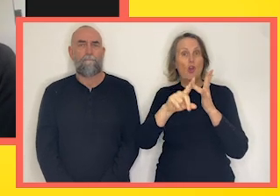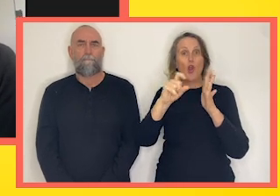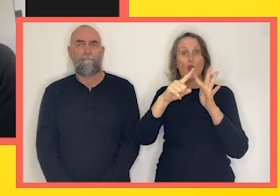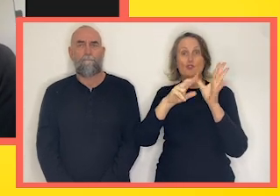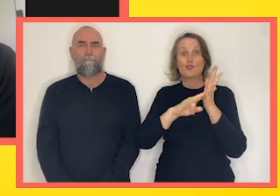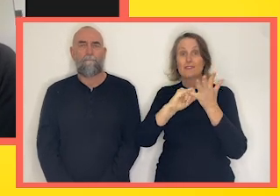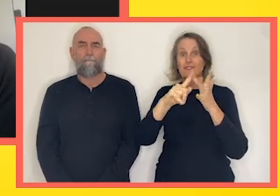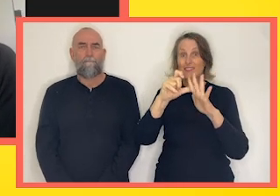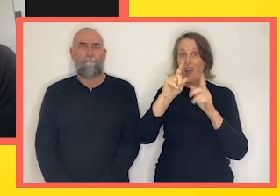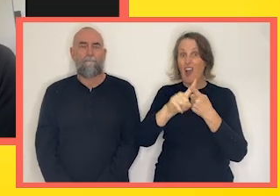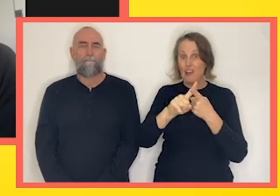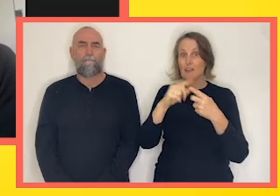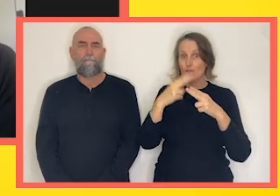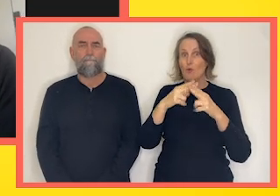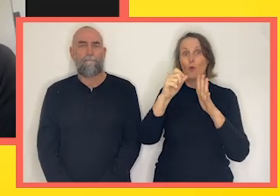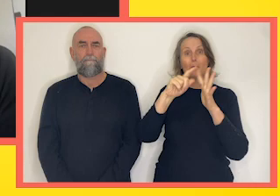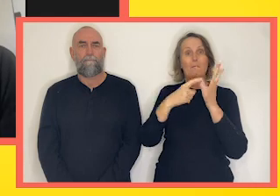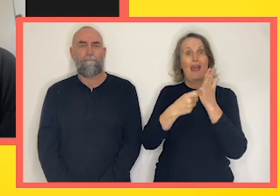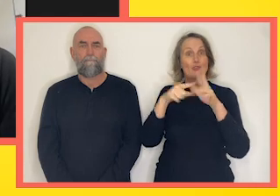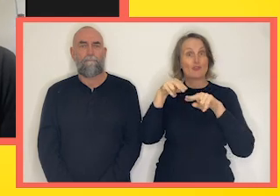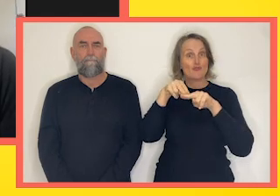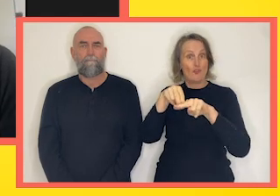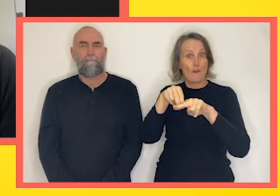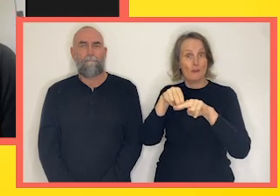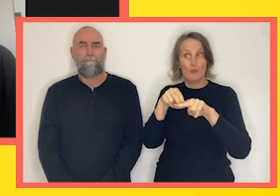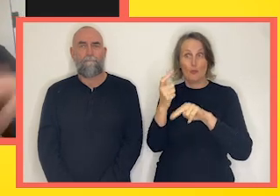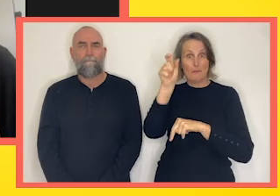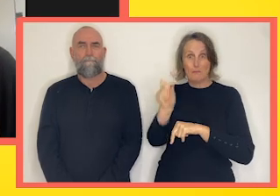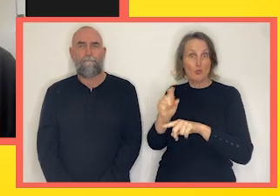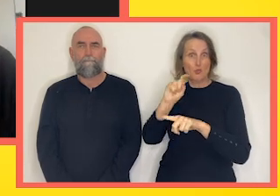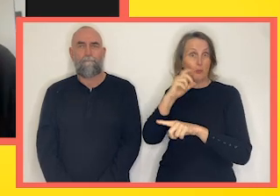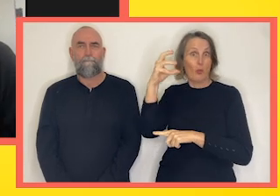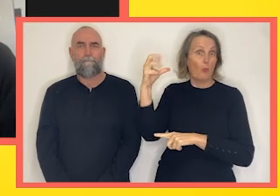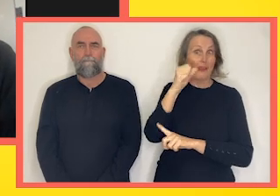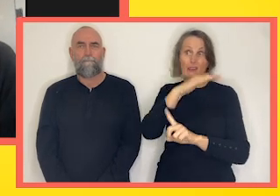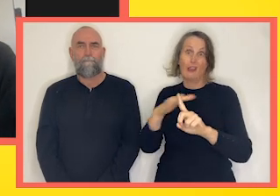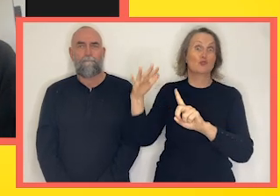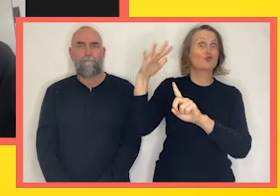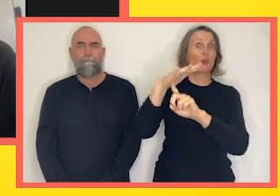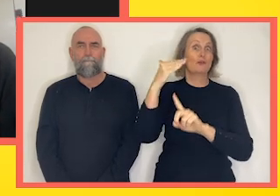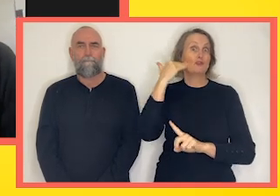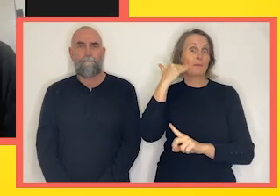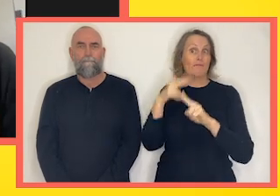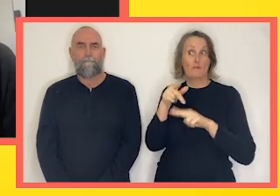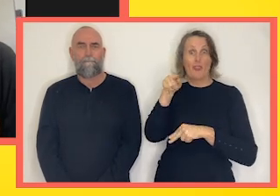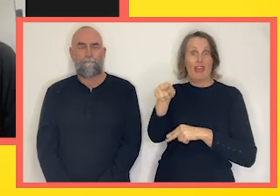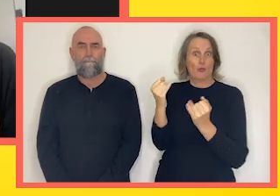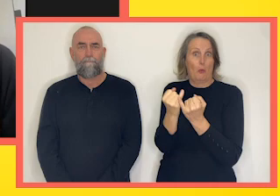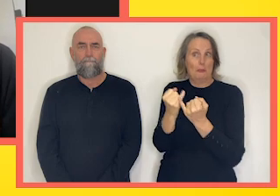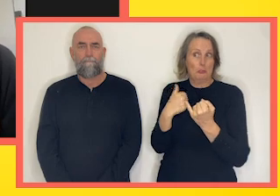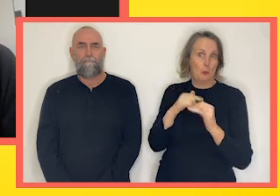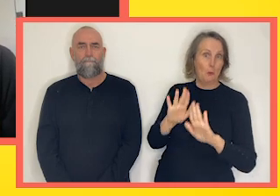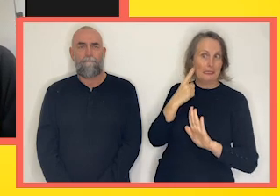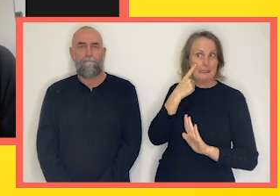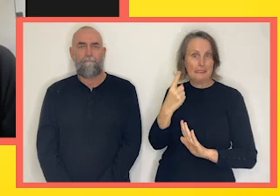Adaptive Pro events, and someone will be crowned champion of that tour as well. So,